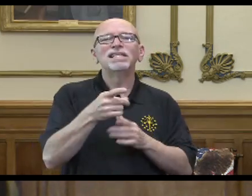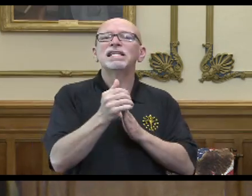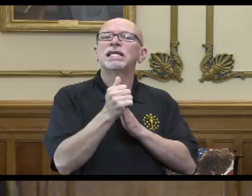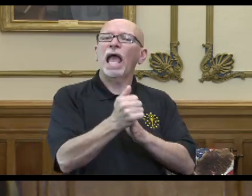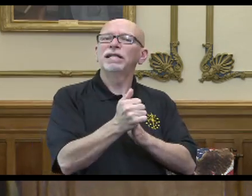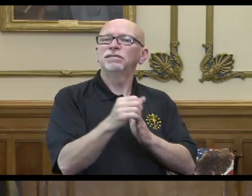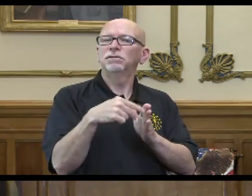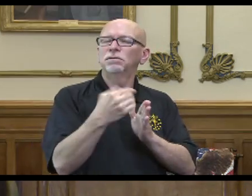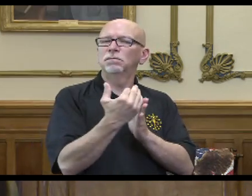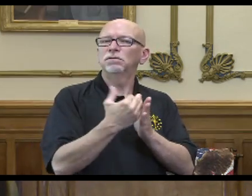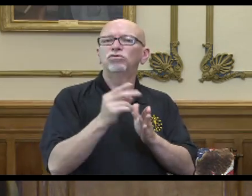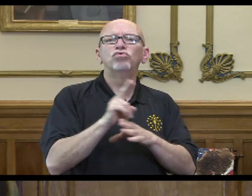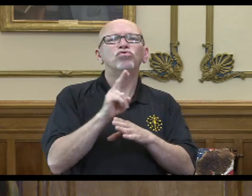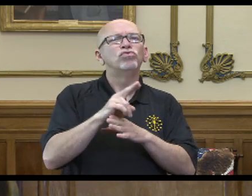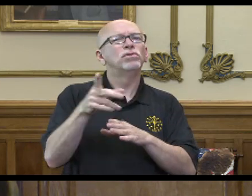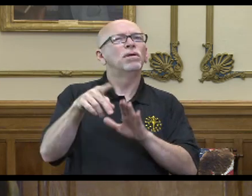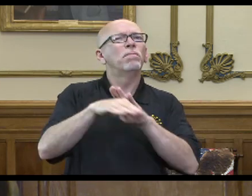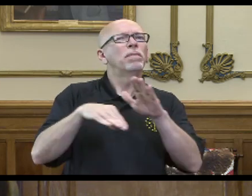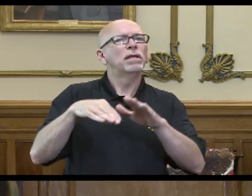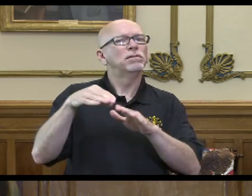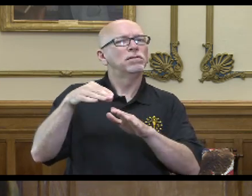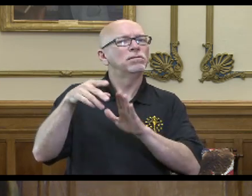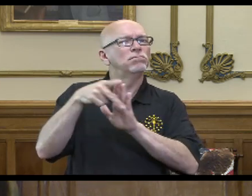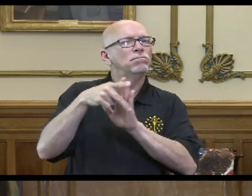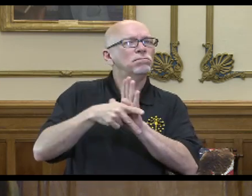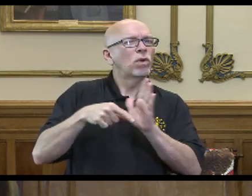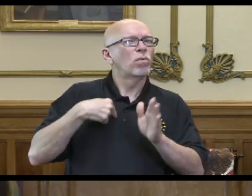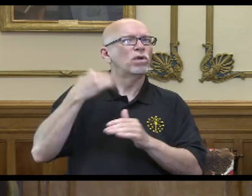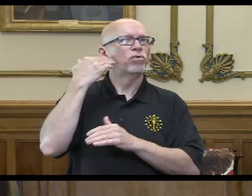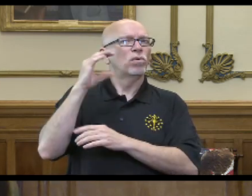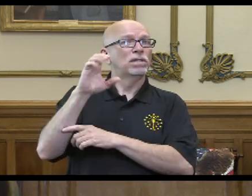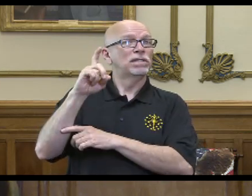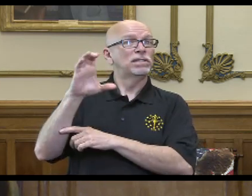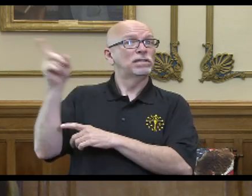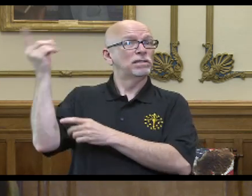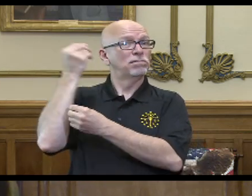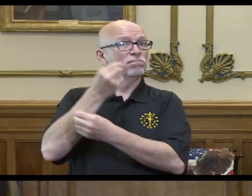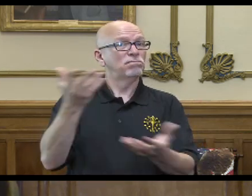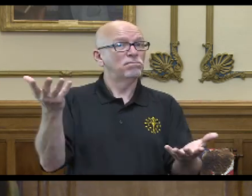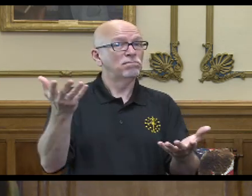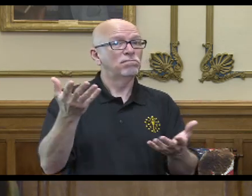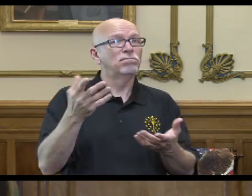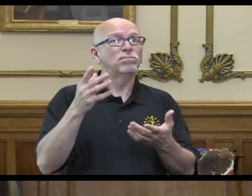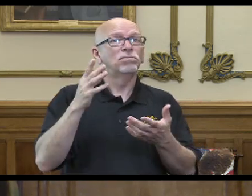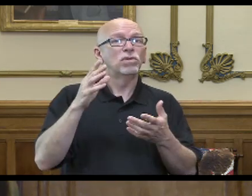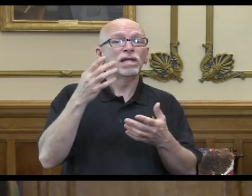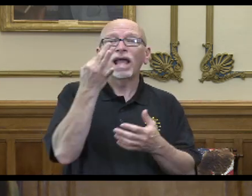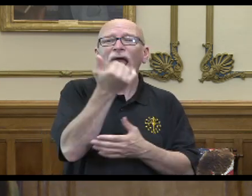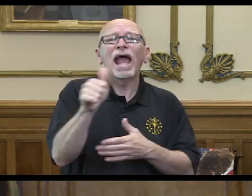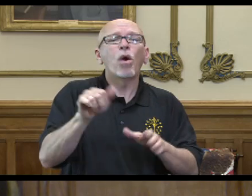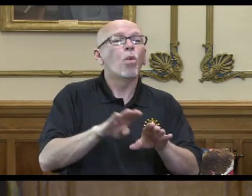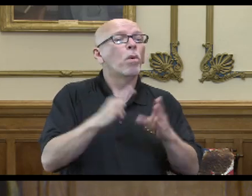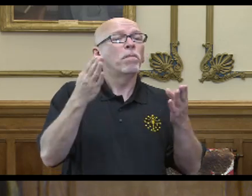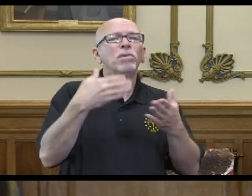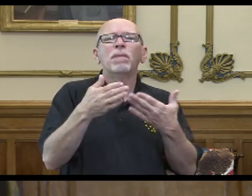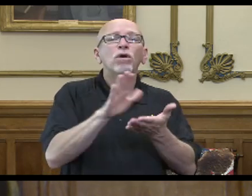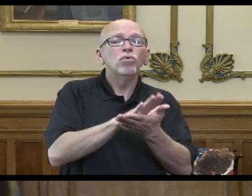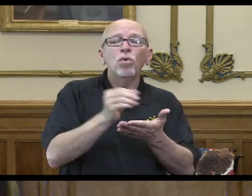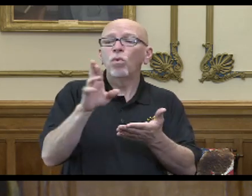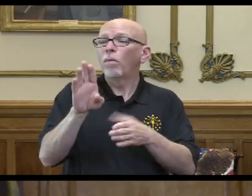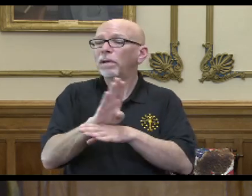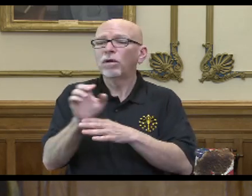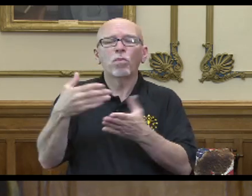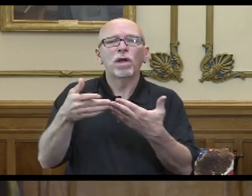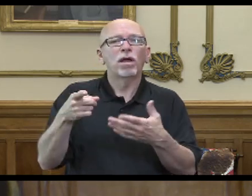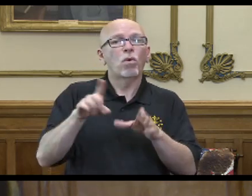It's using the basic premises and the important things that we know that the CDC has said about opening up anything across the state and